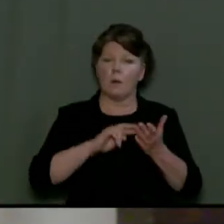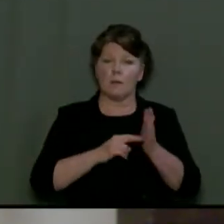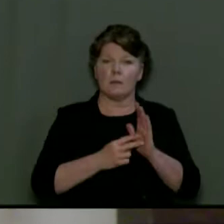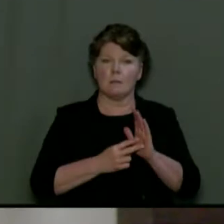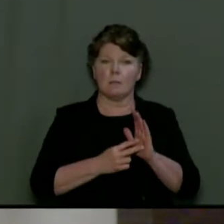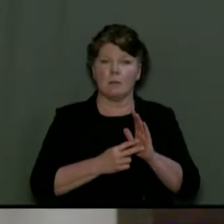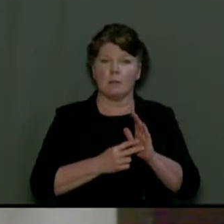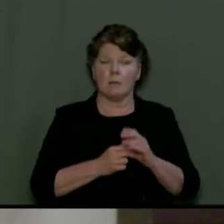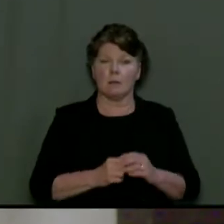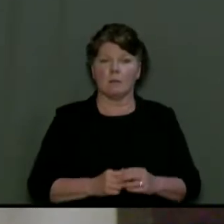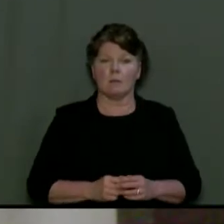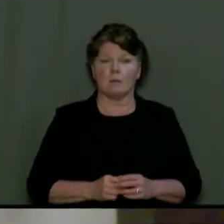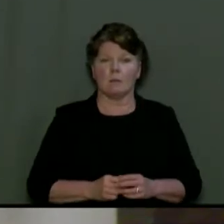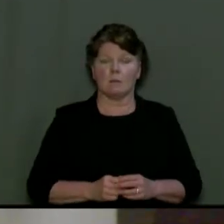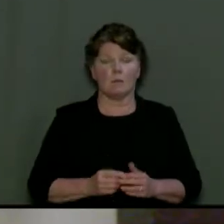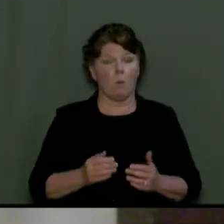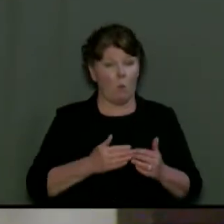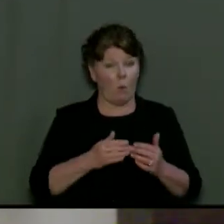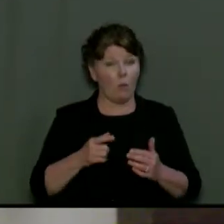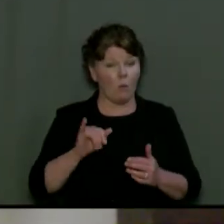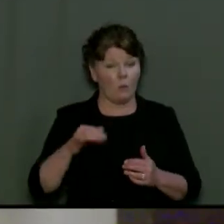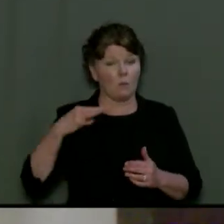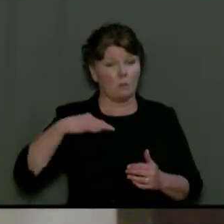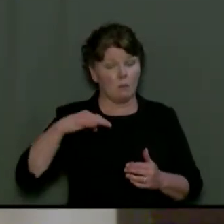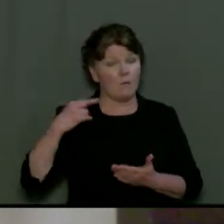even though it's for our own good.